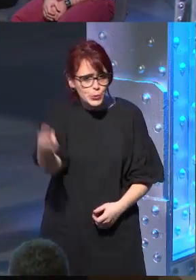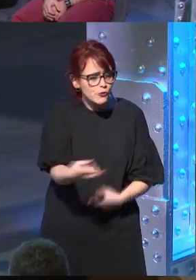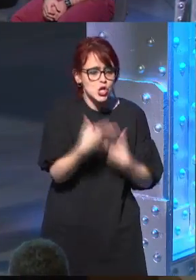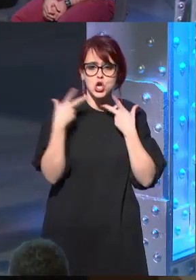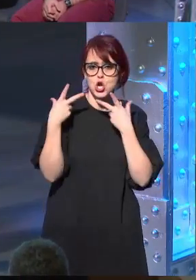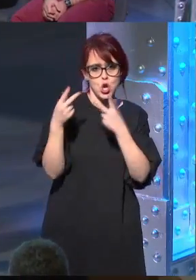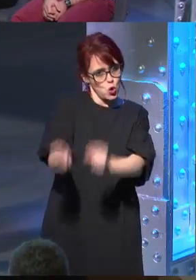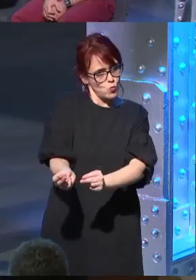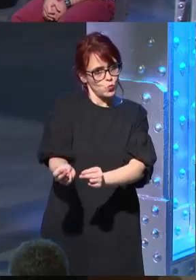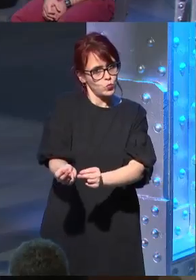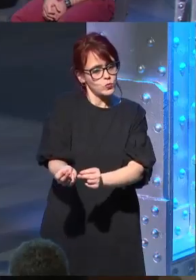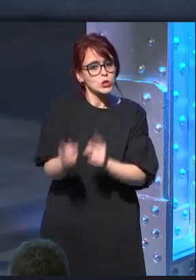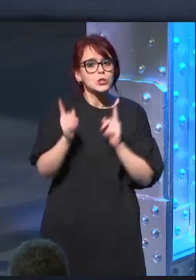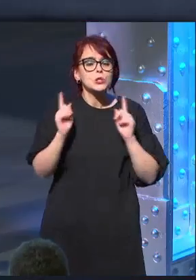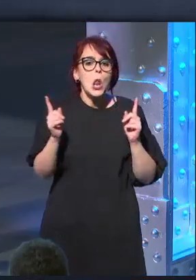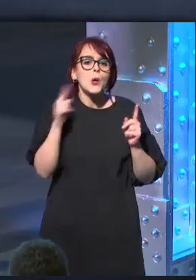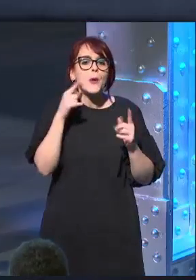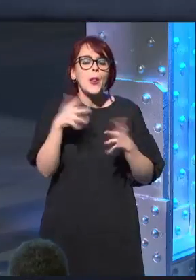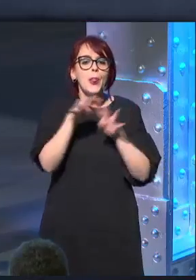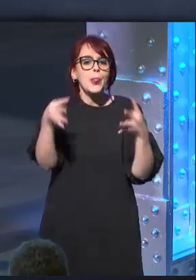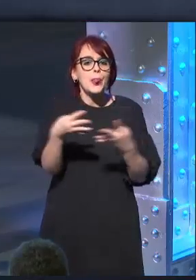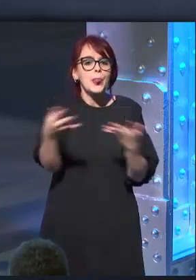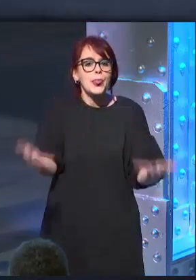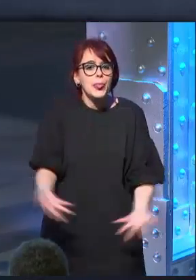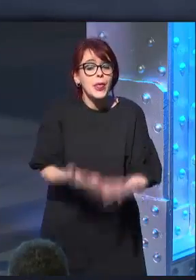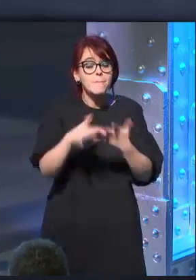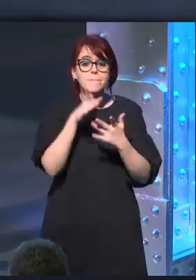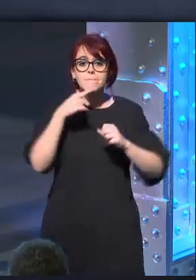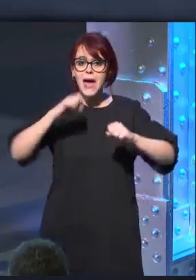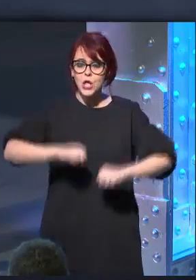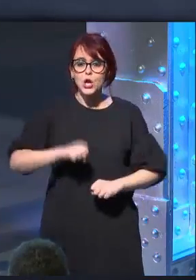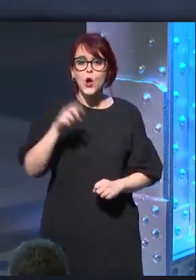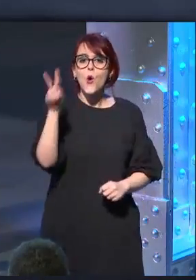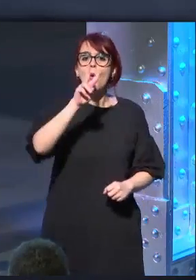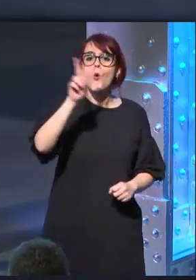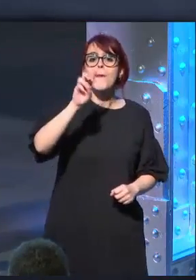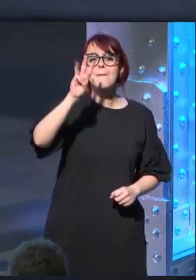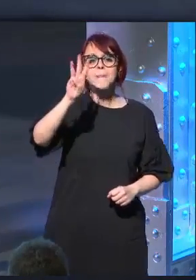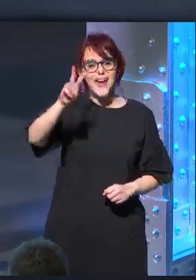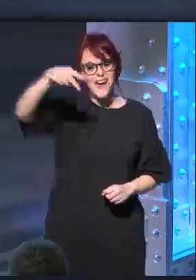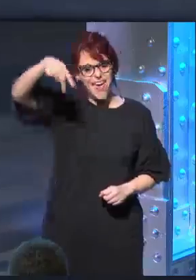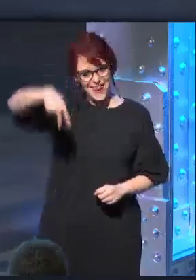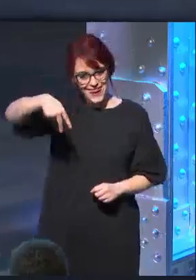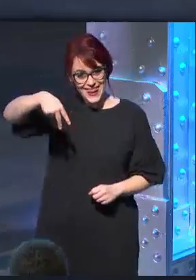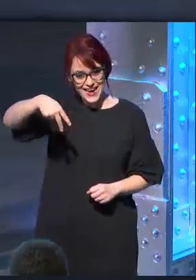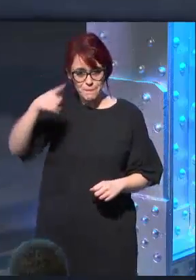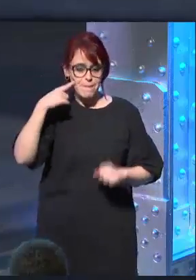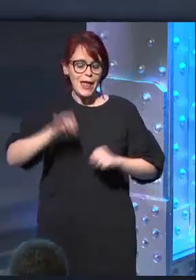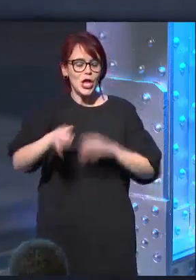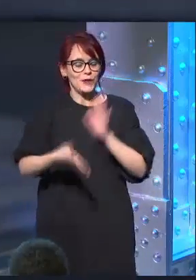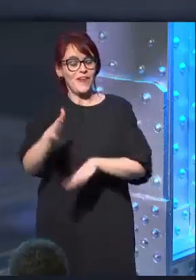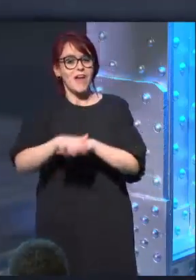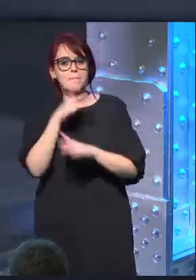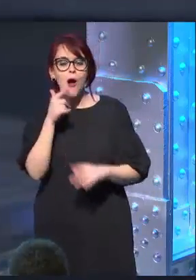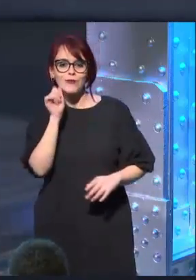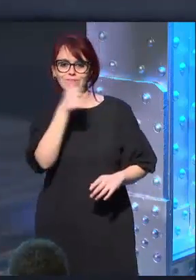and do not get connected to your bank account or anything similar. Just use light